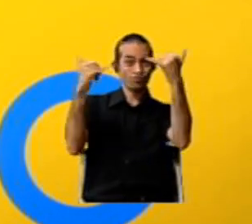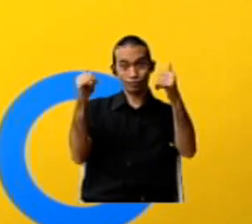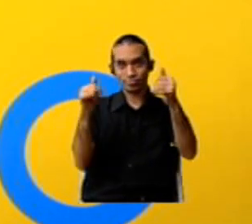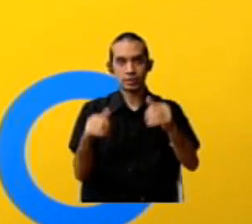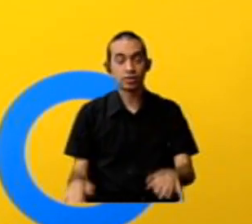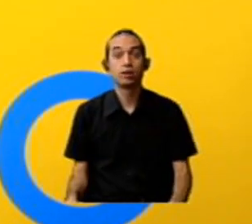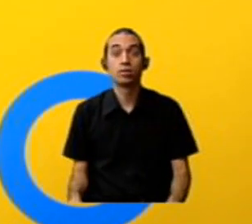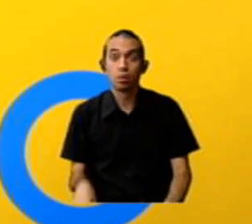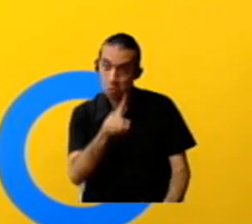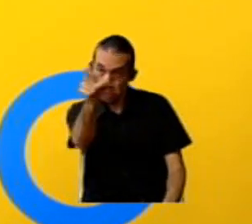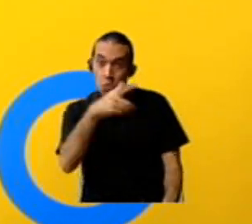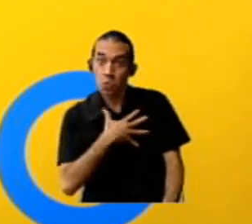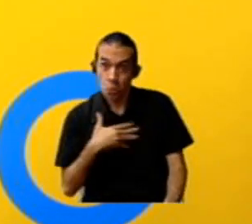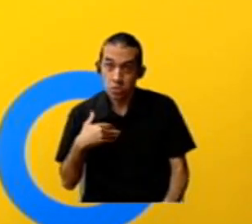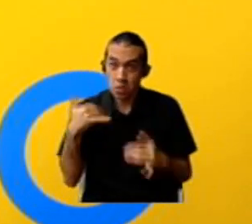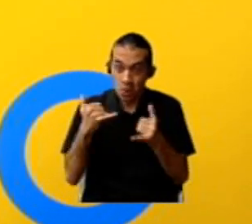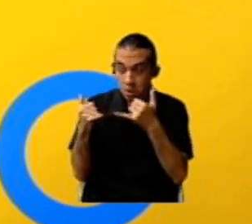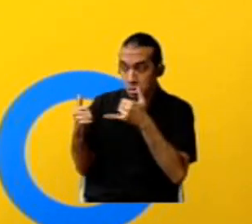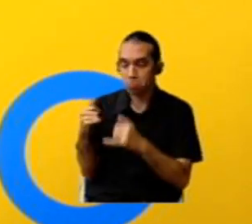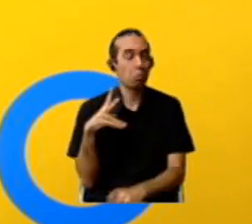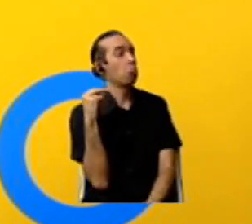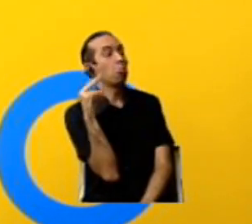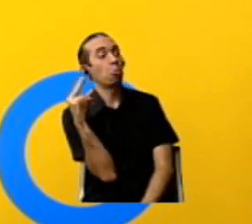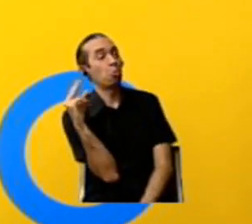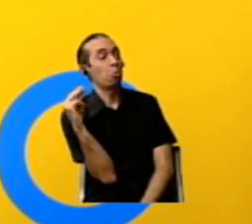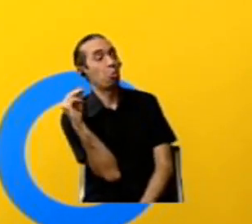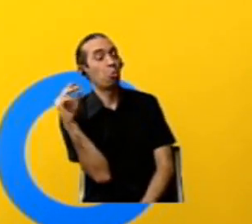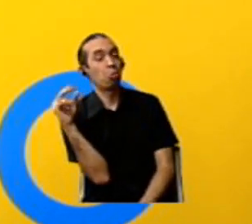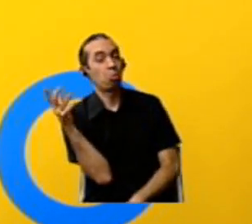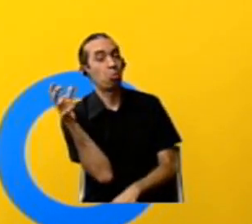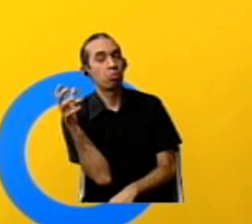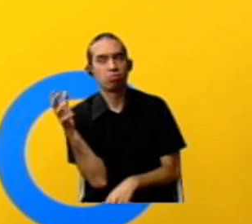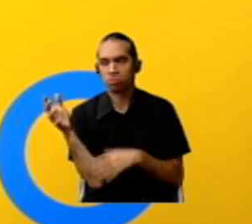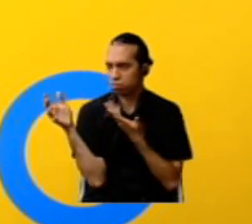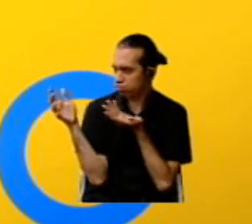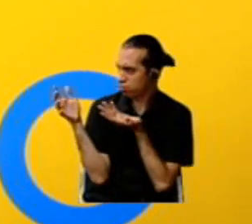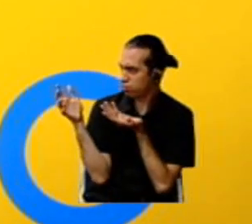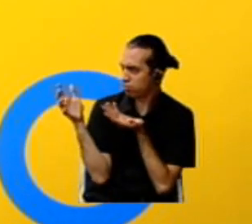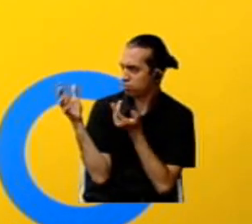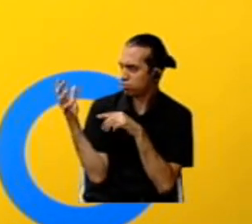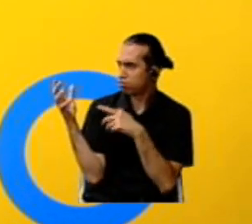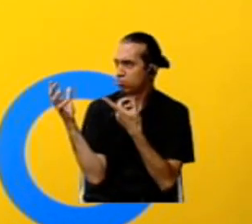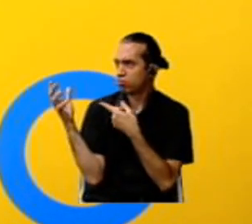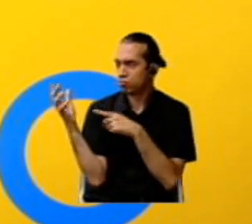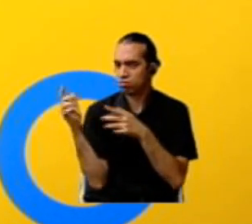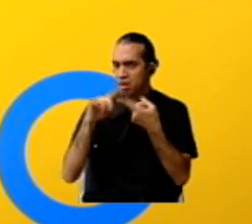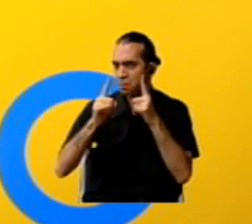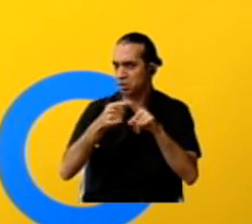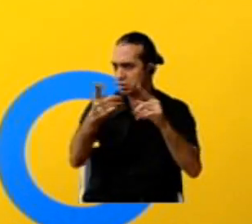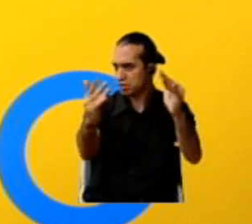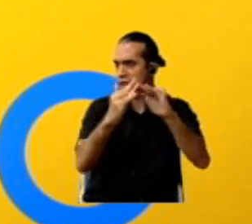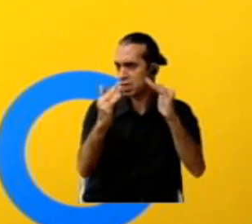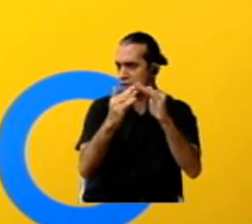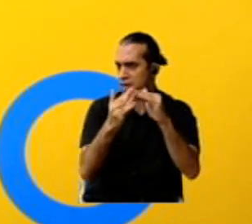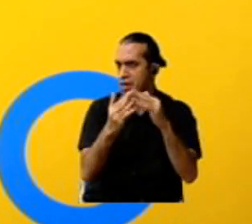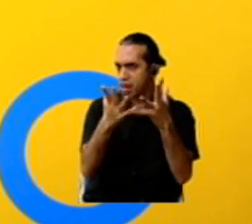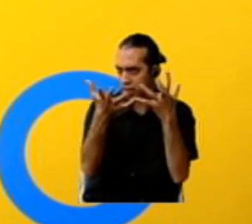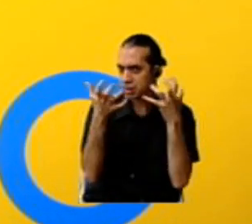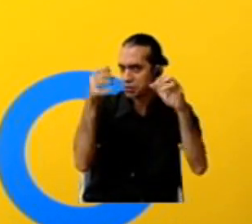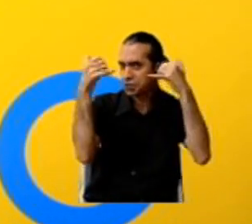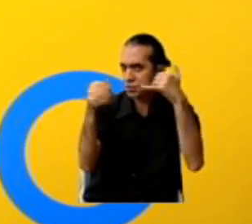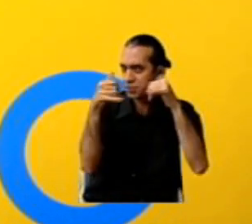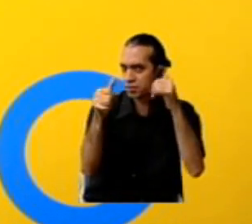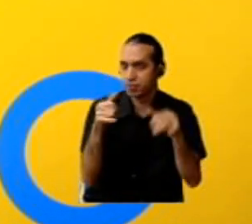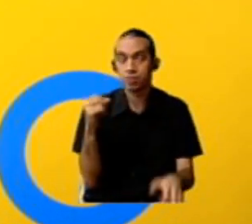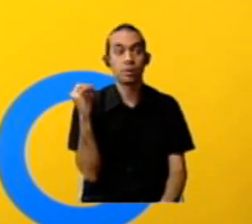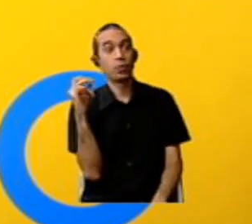Do you like games, Charlie? No. Charlie, but our friends at home want to play a